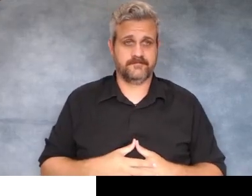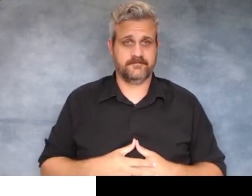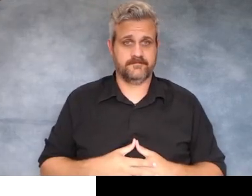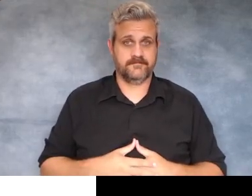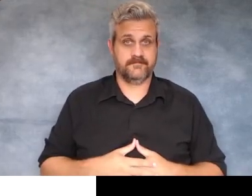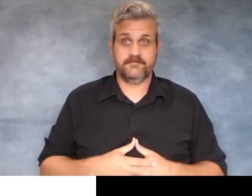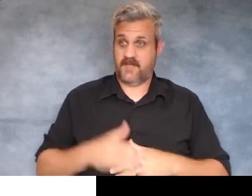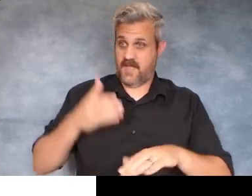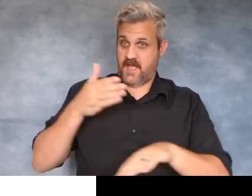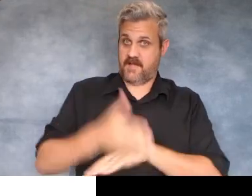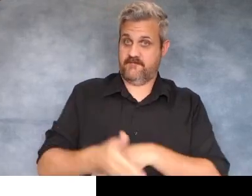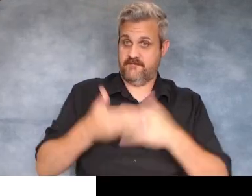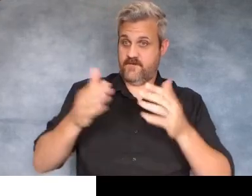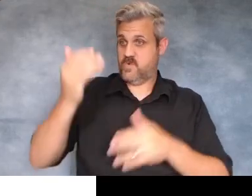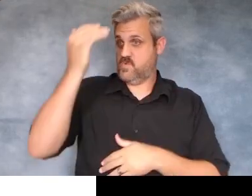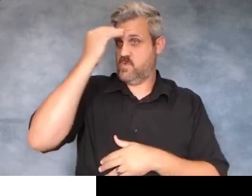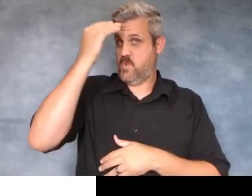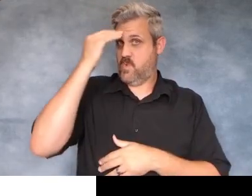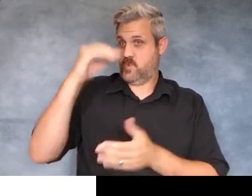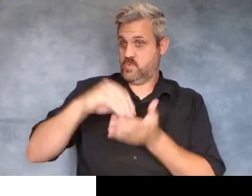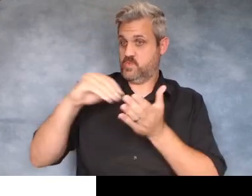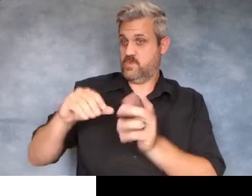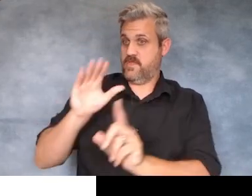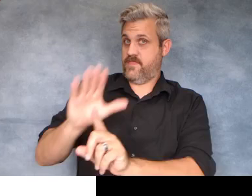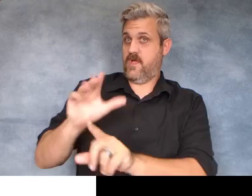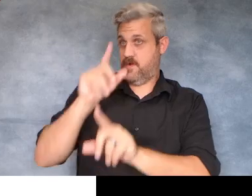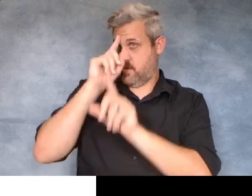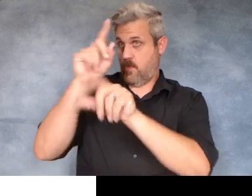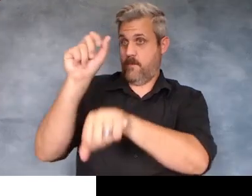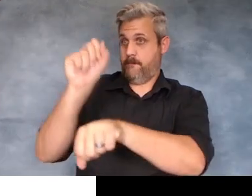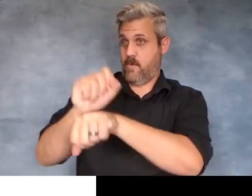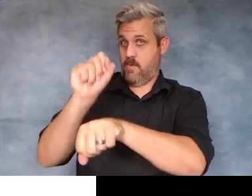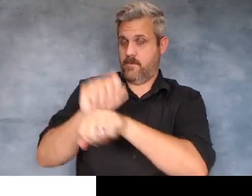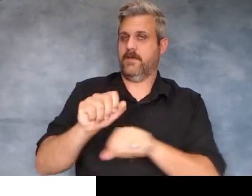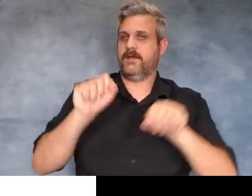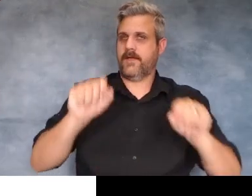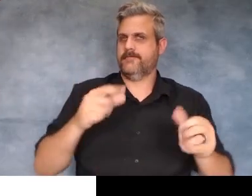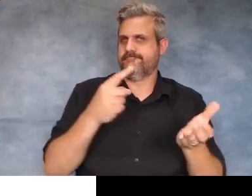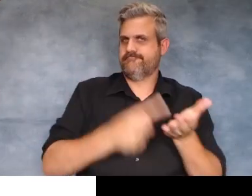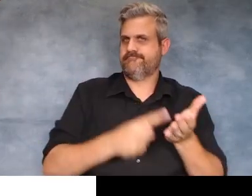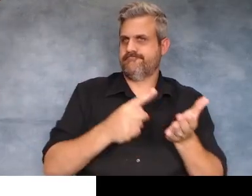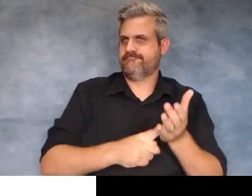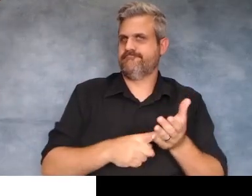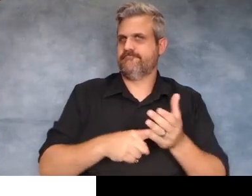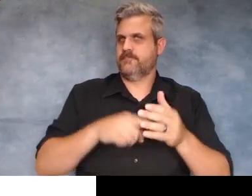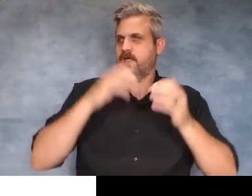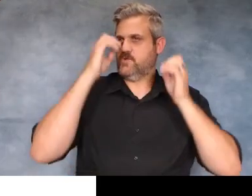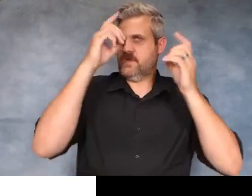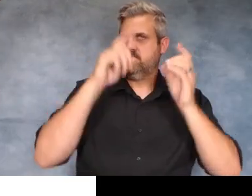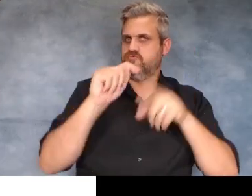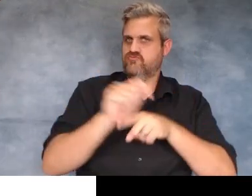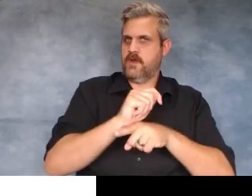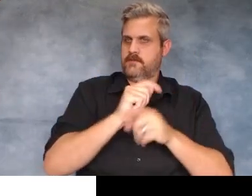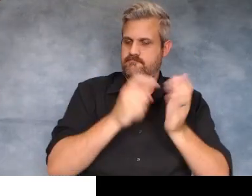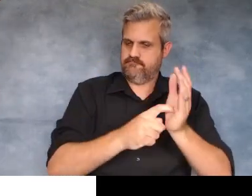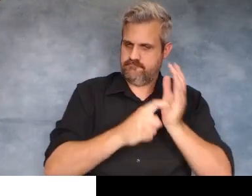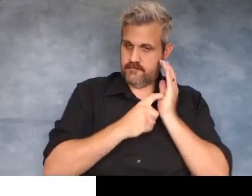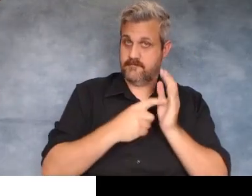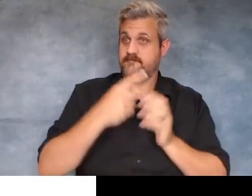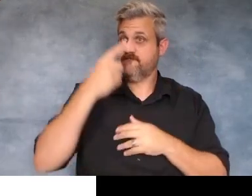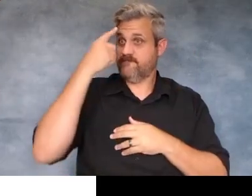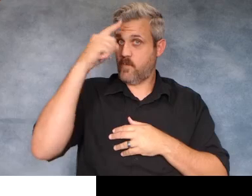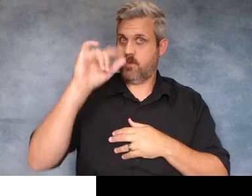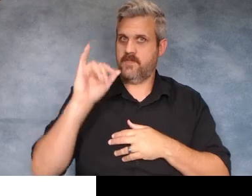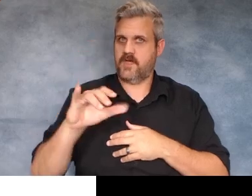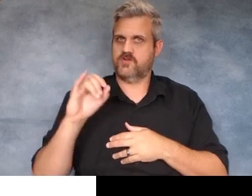Once you know your student's employment goal, you both can begin to discuss the education and/or training that will be needed in order to obtain that